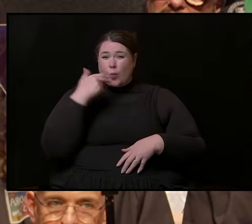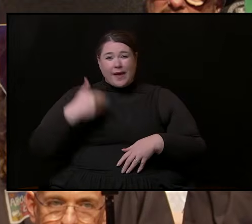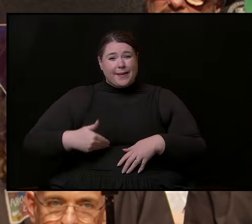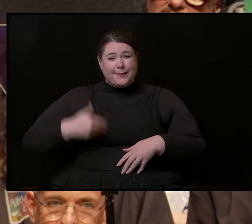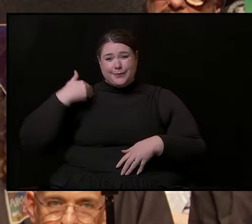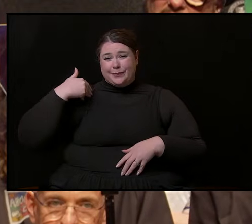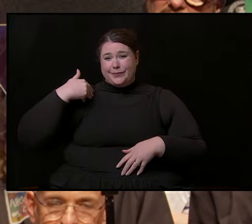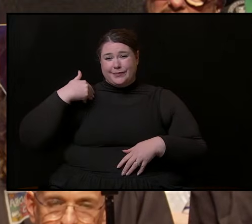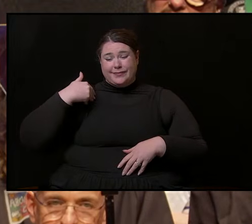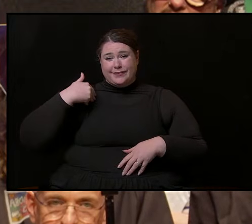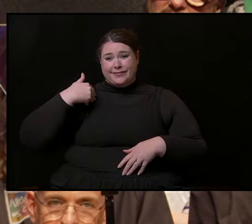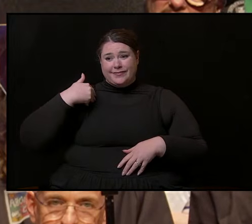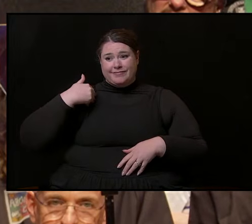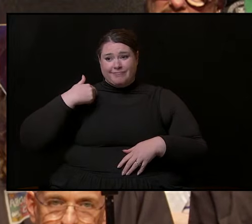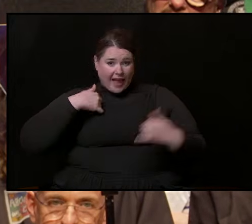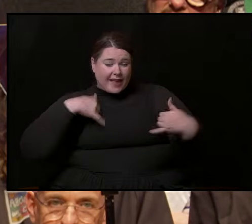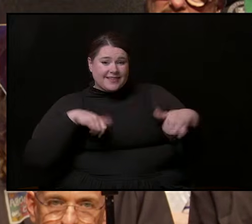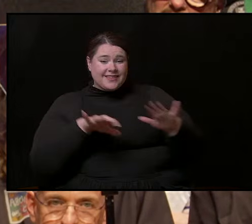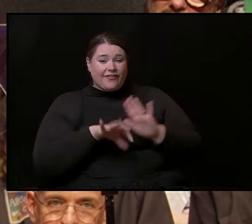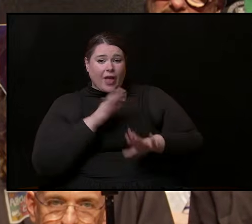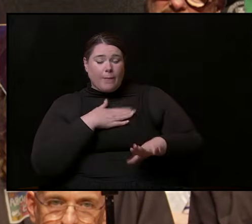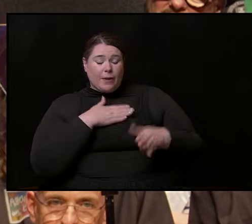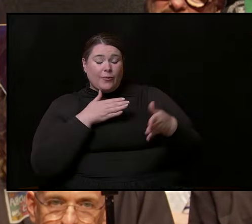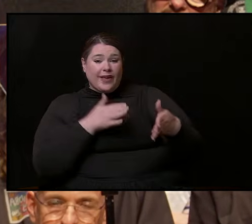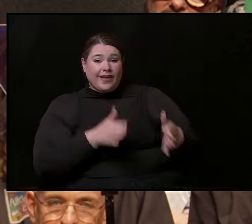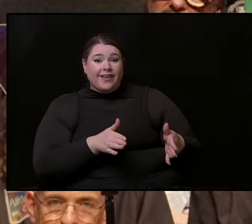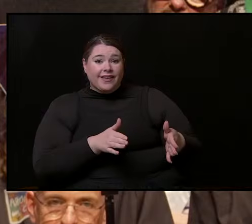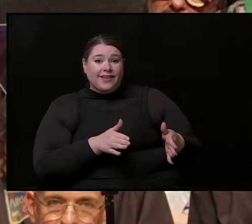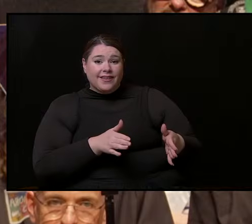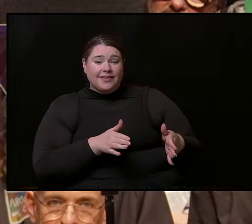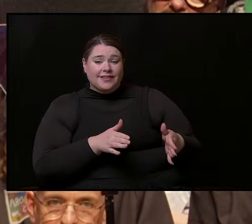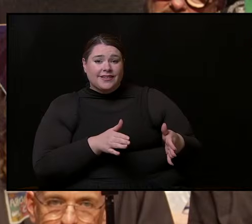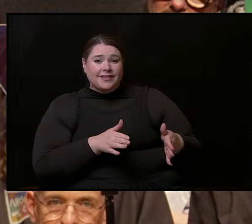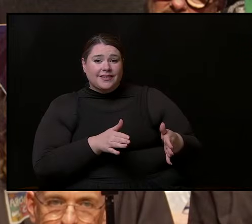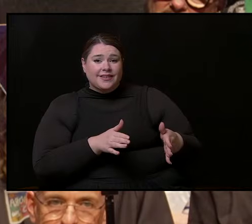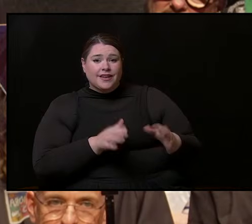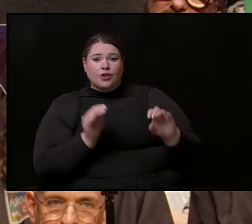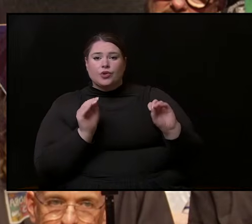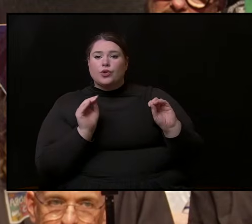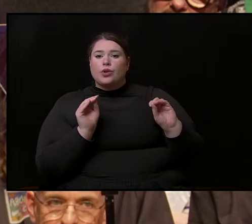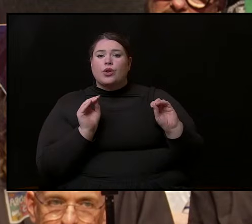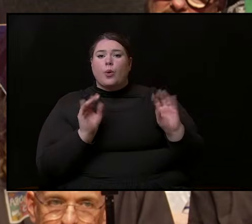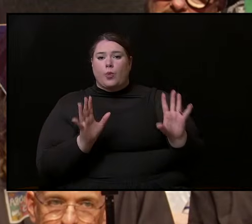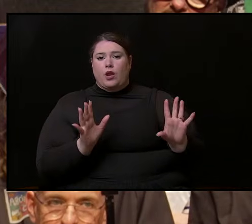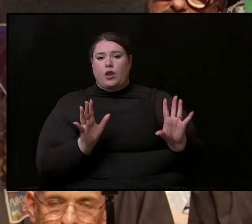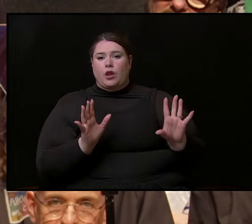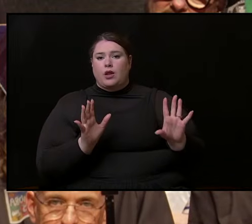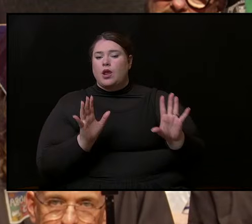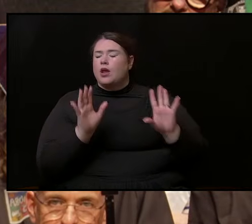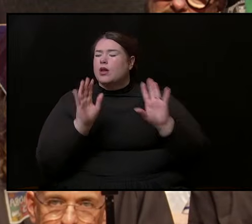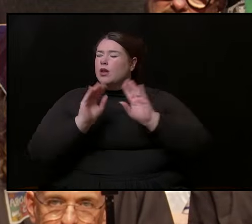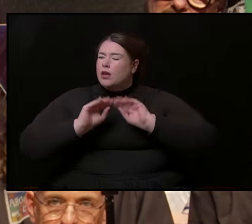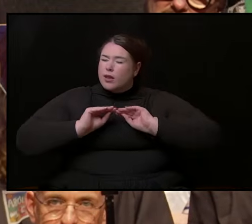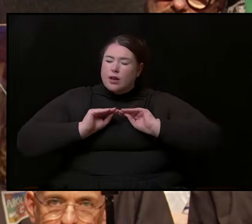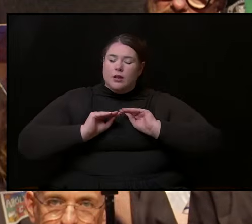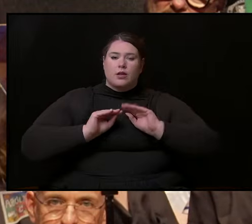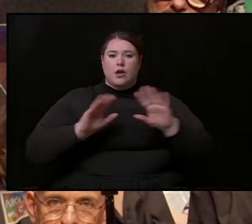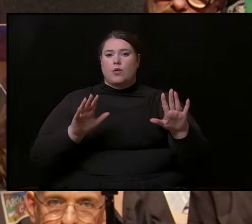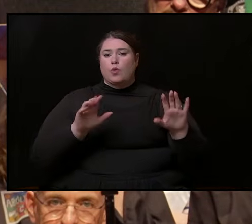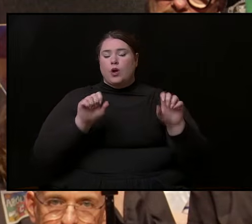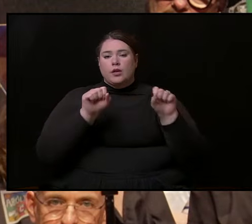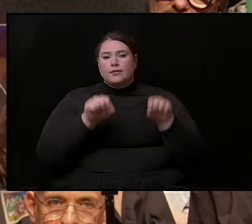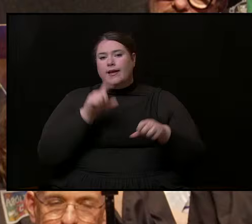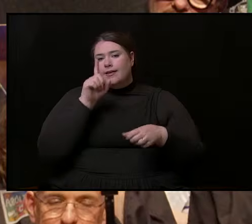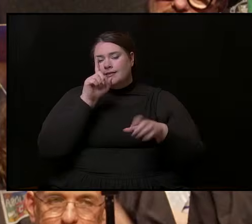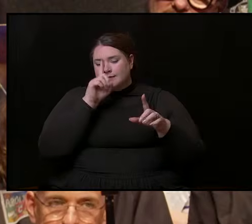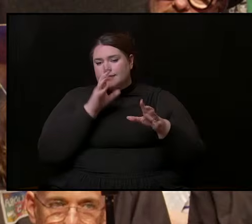was, and she still found her way. No one, absolutely no one, gets to decide